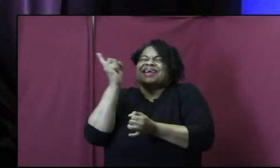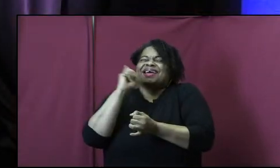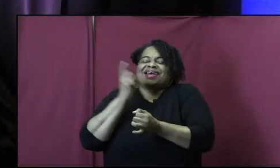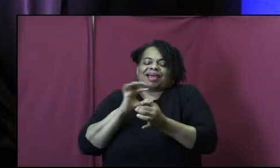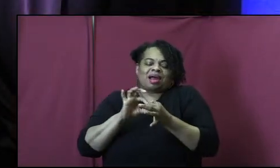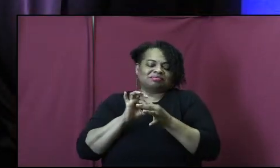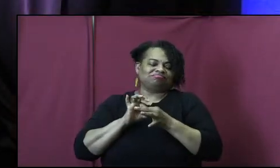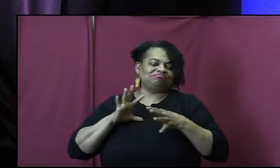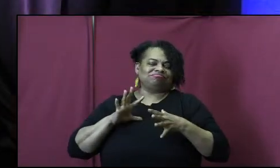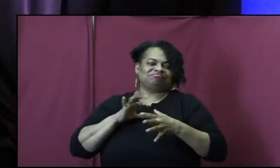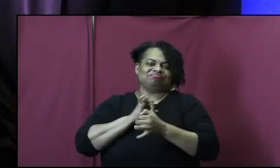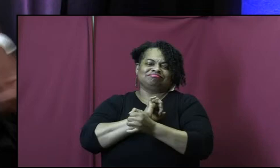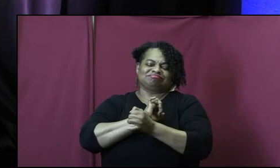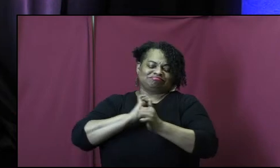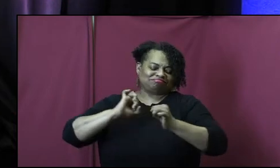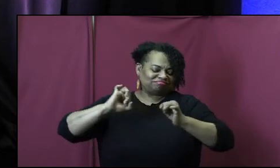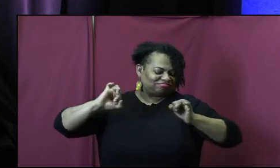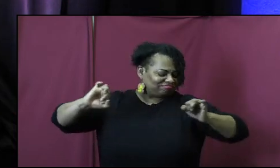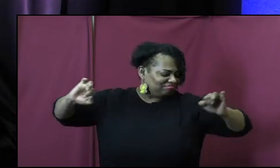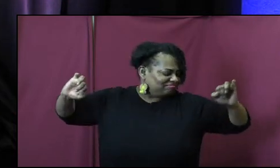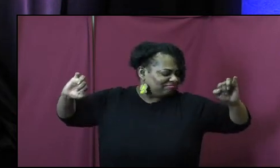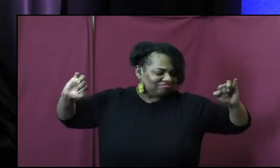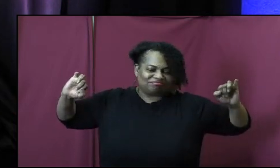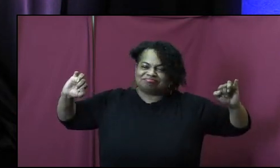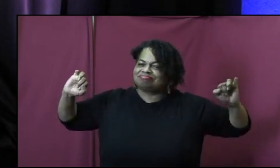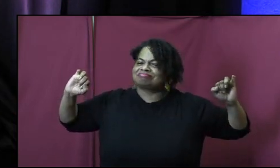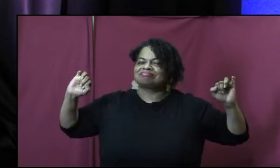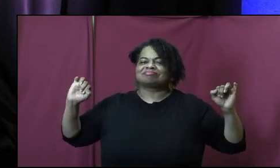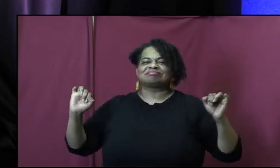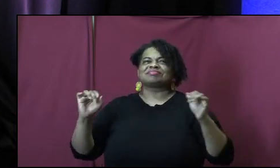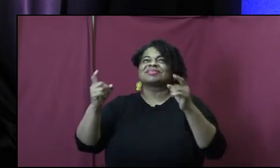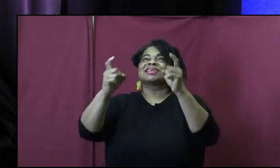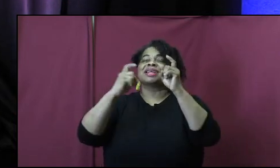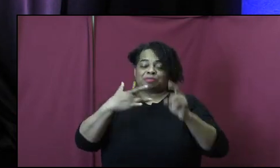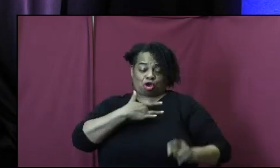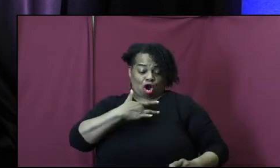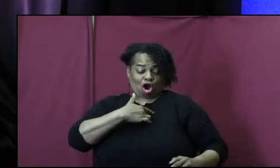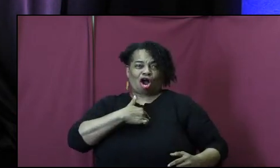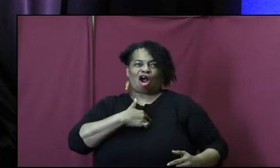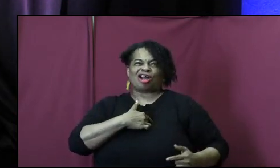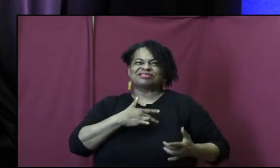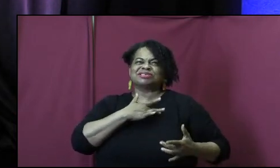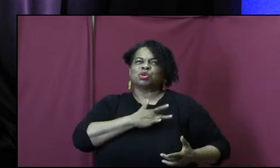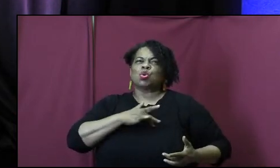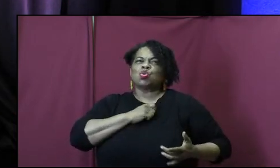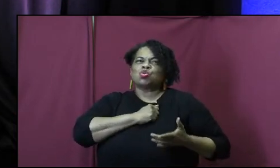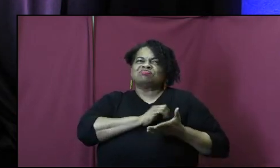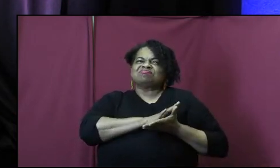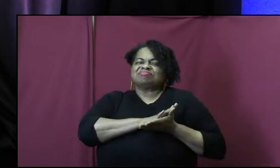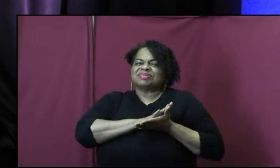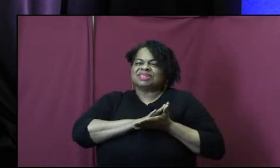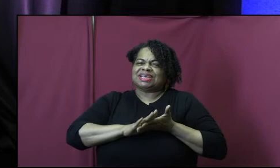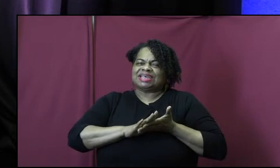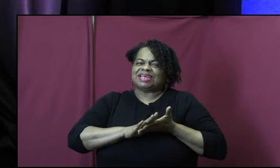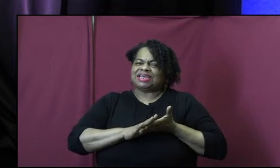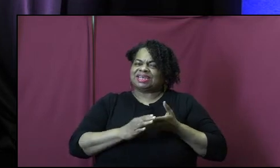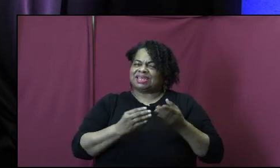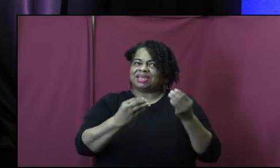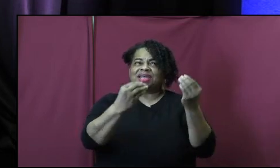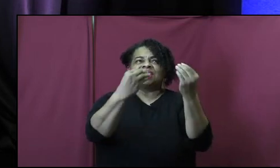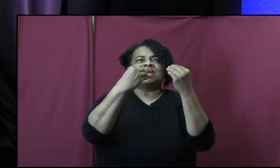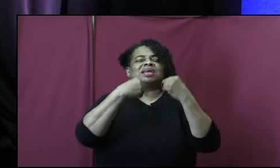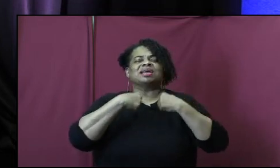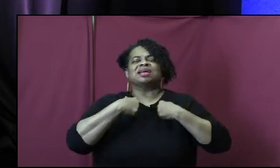clean heart, and I will serve nobody but you. Nobody but